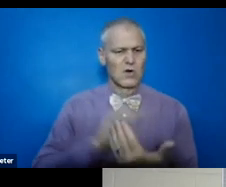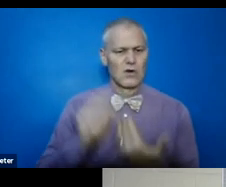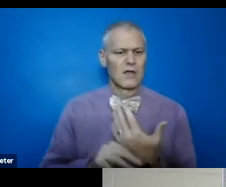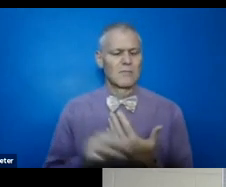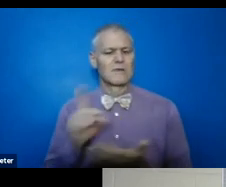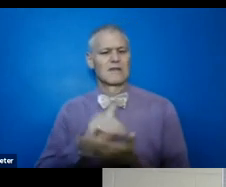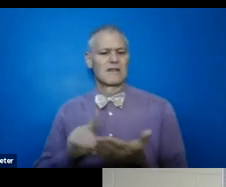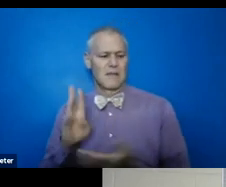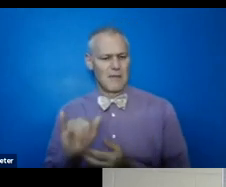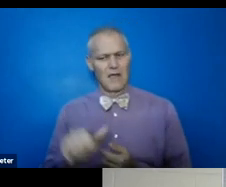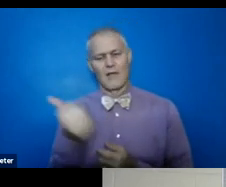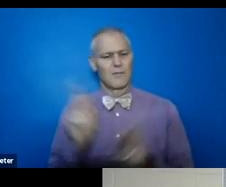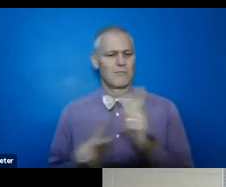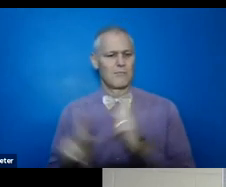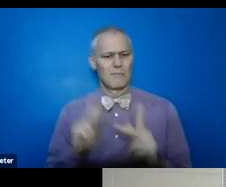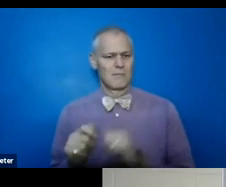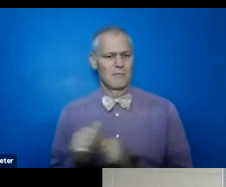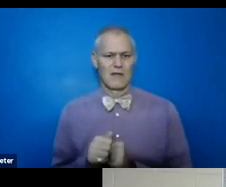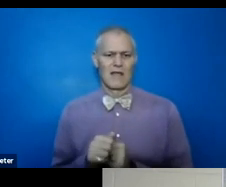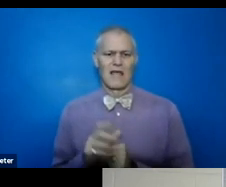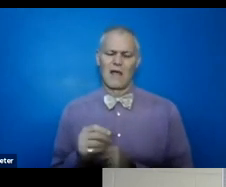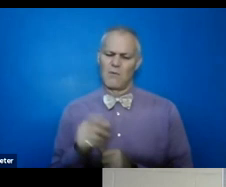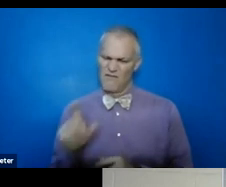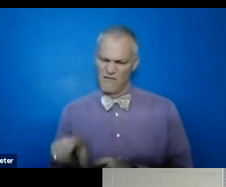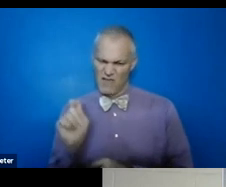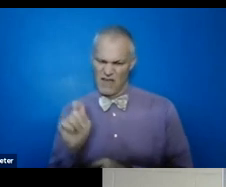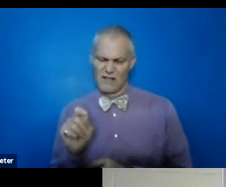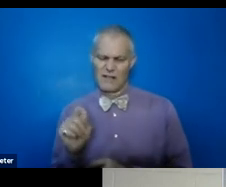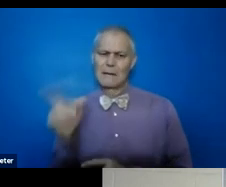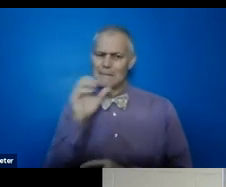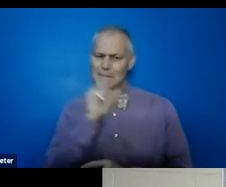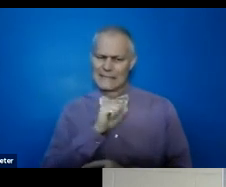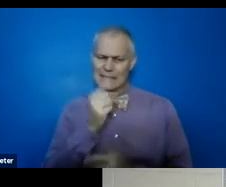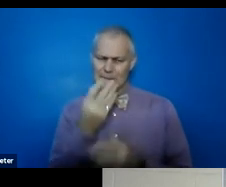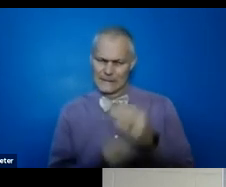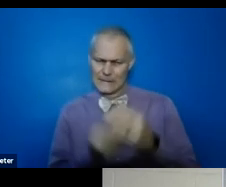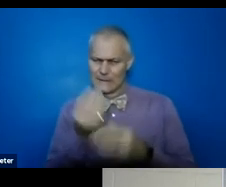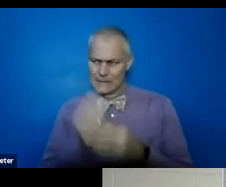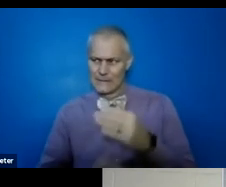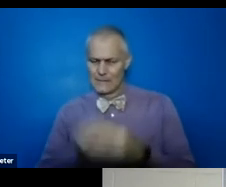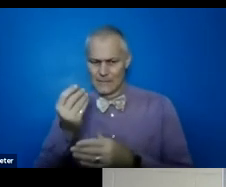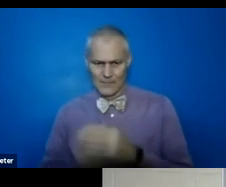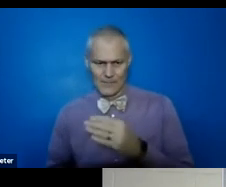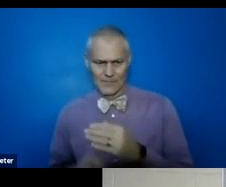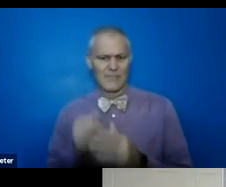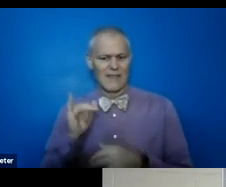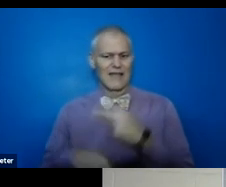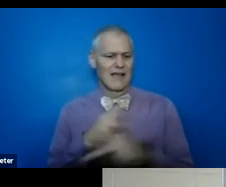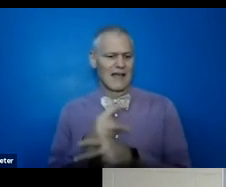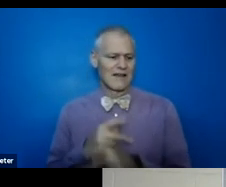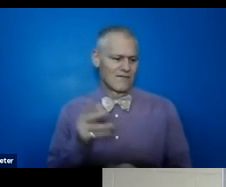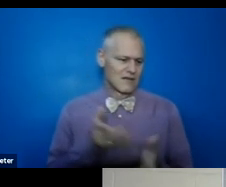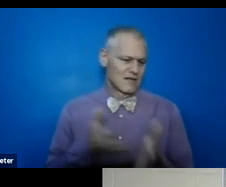by other people. And what we found was that there was a lot of missing gaps around these kinds of conversations.